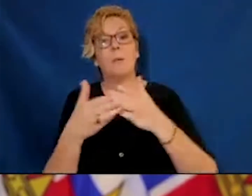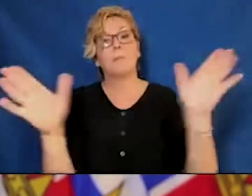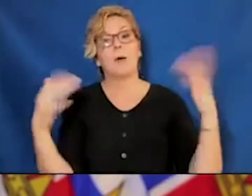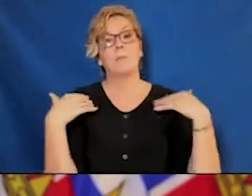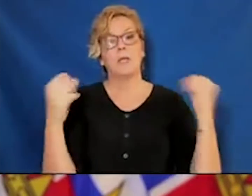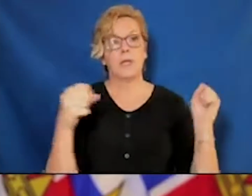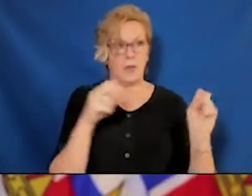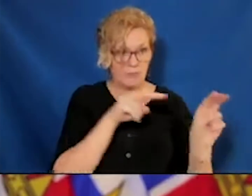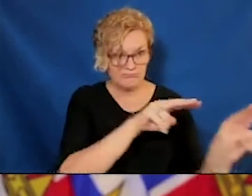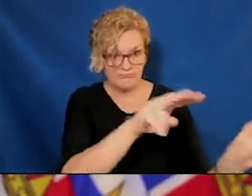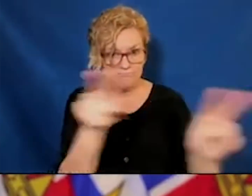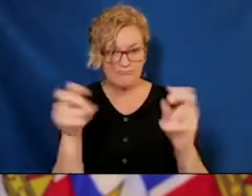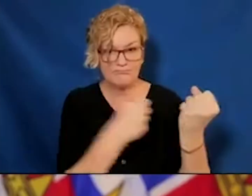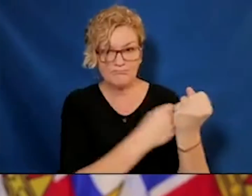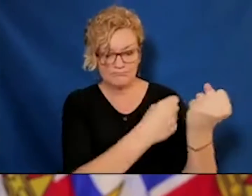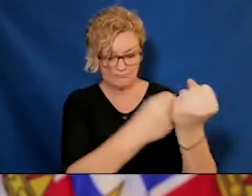And